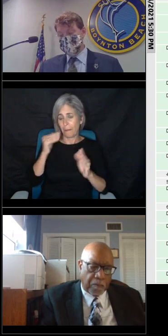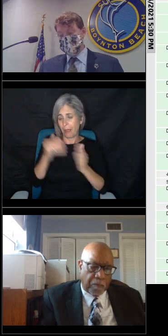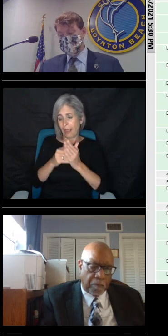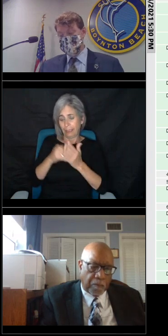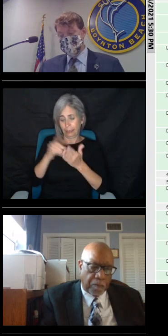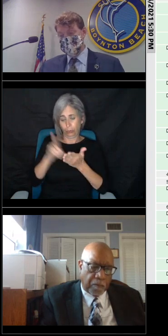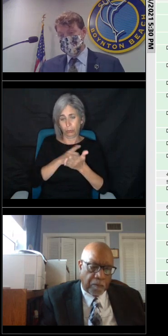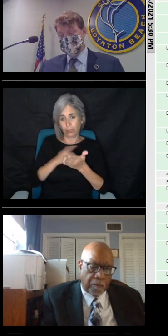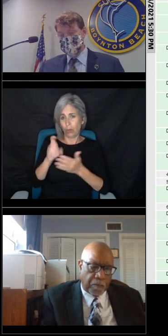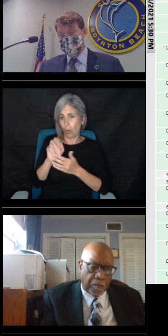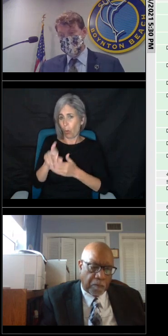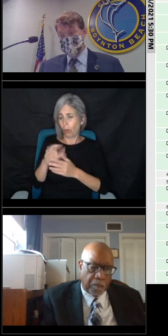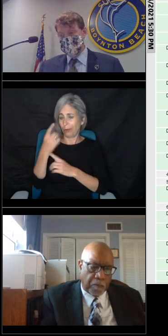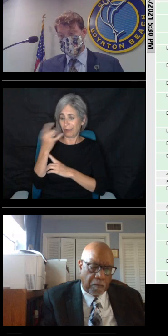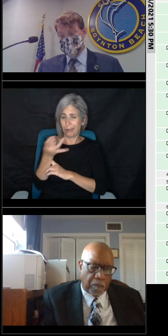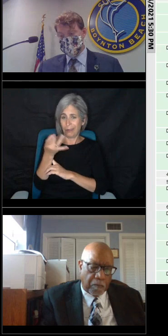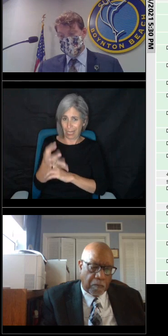discrimination, or hate.